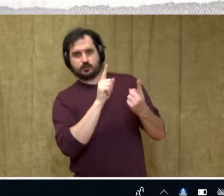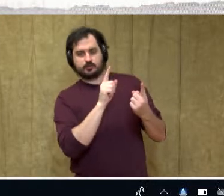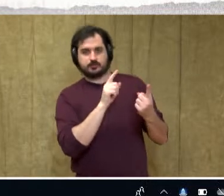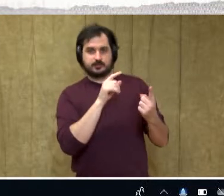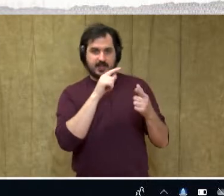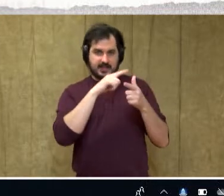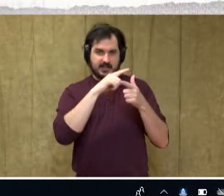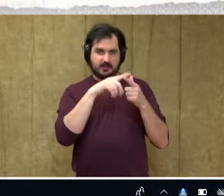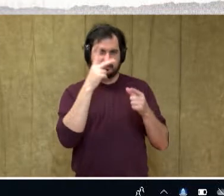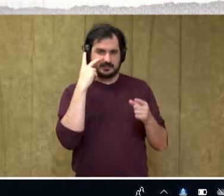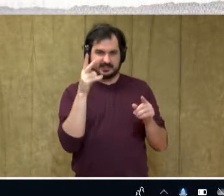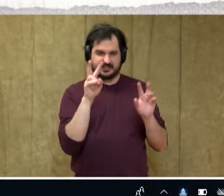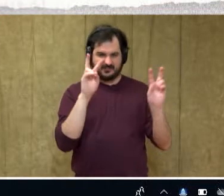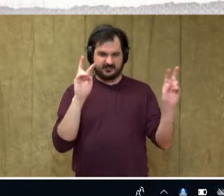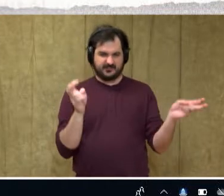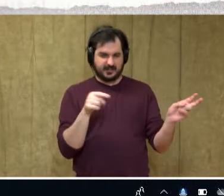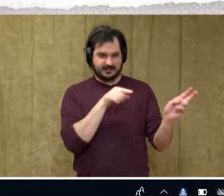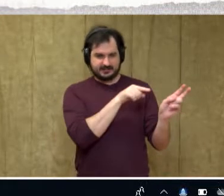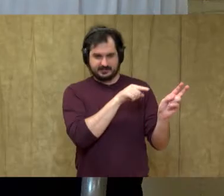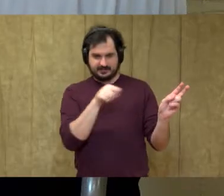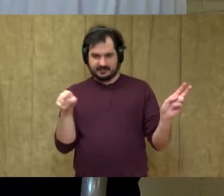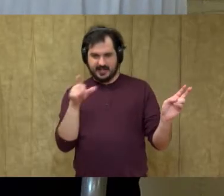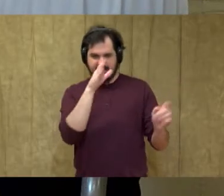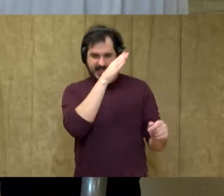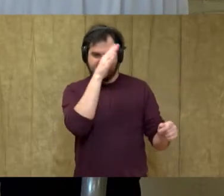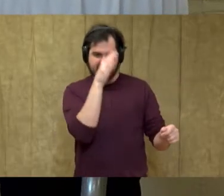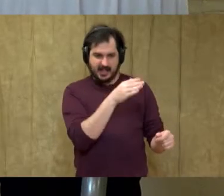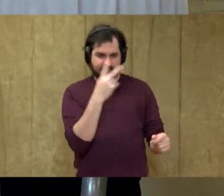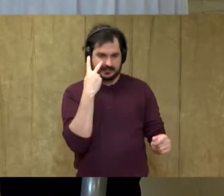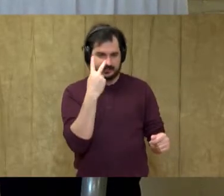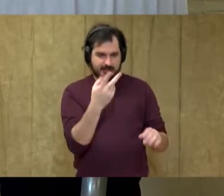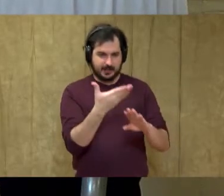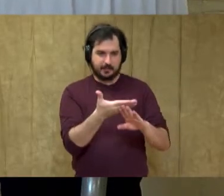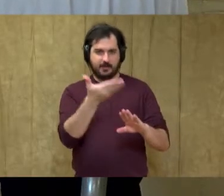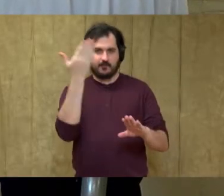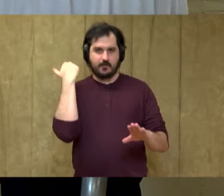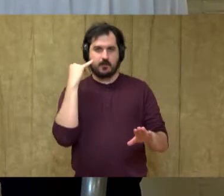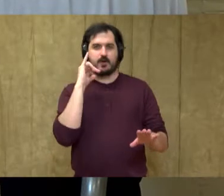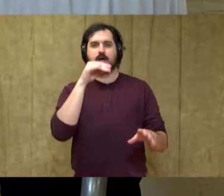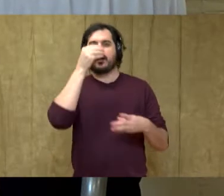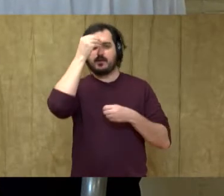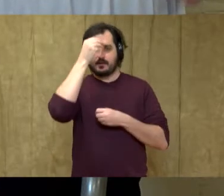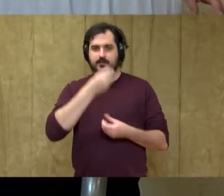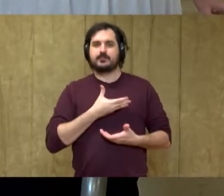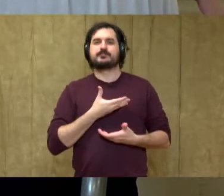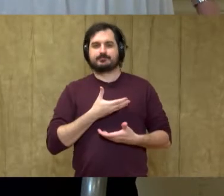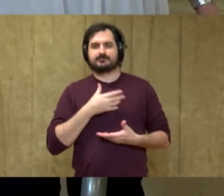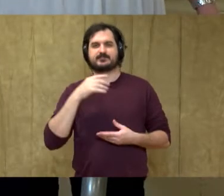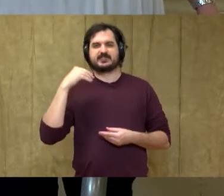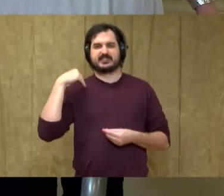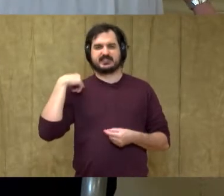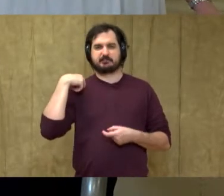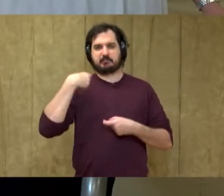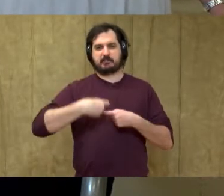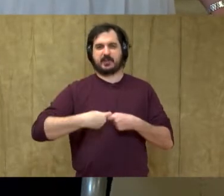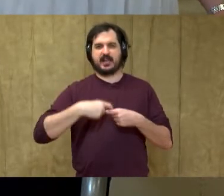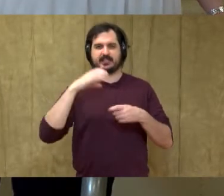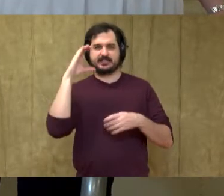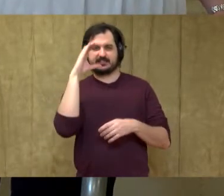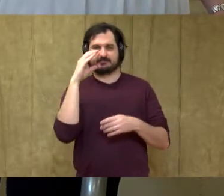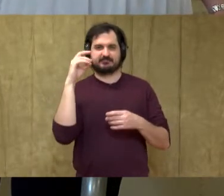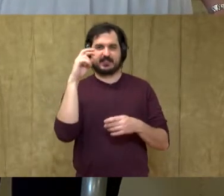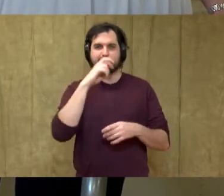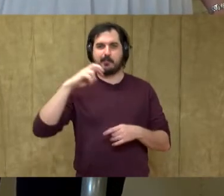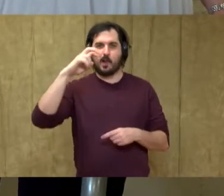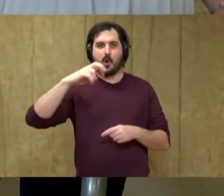So that tells me that they've never been in contact with it. Oh, by the